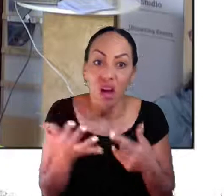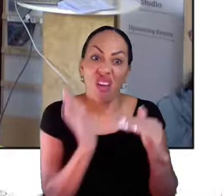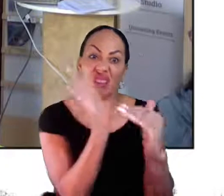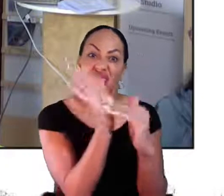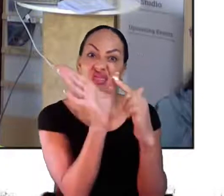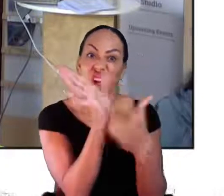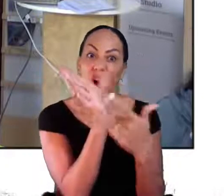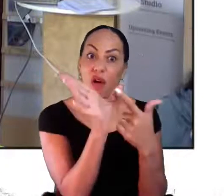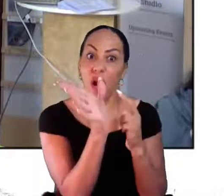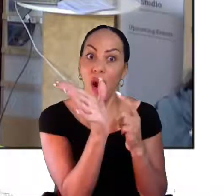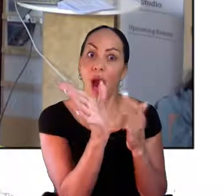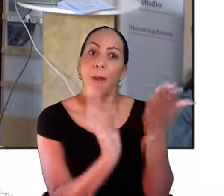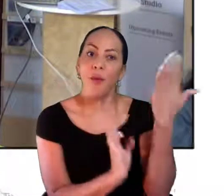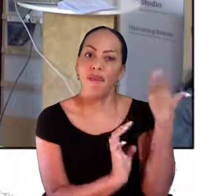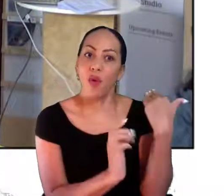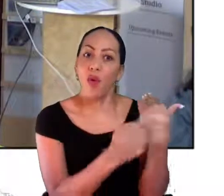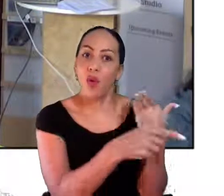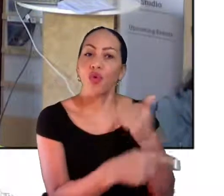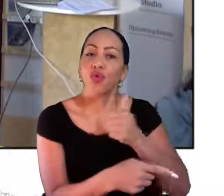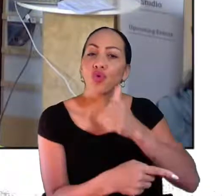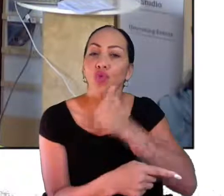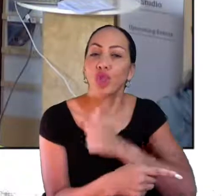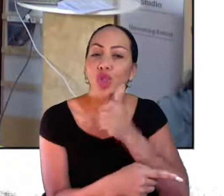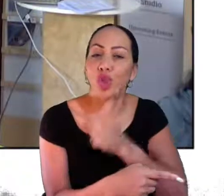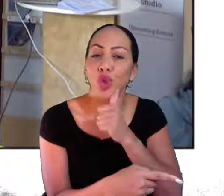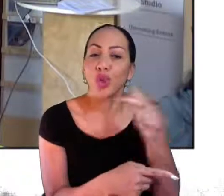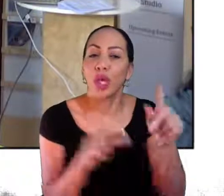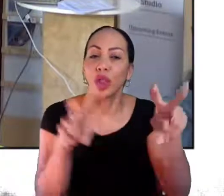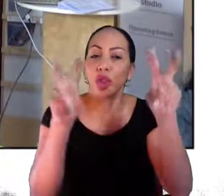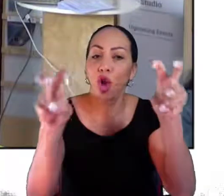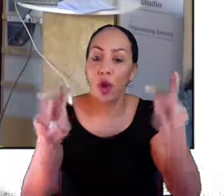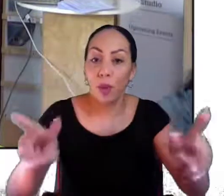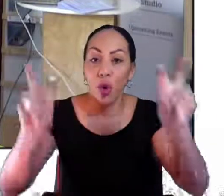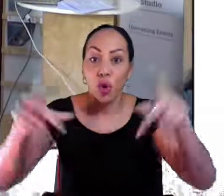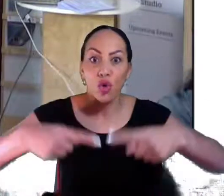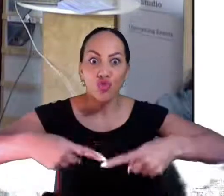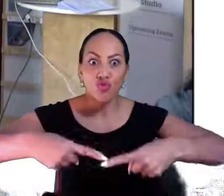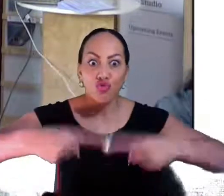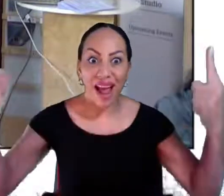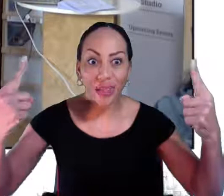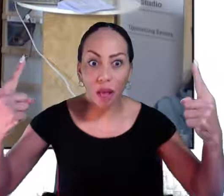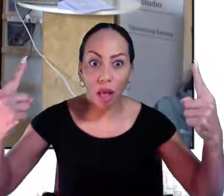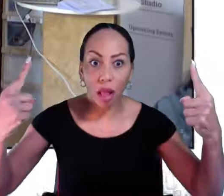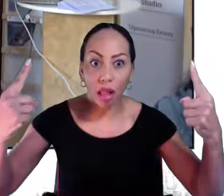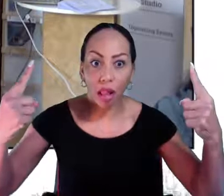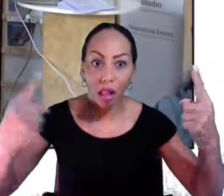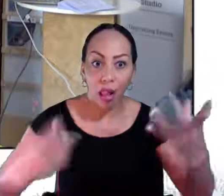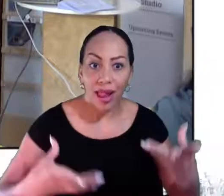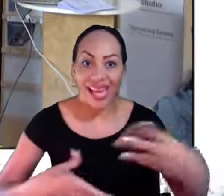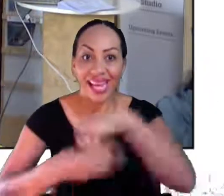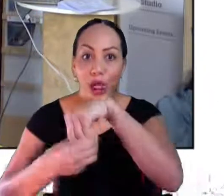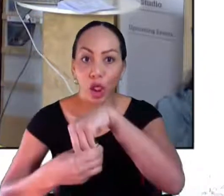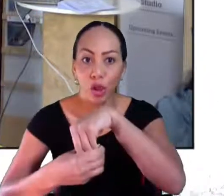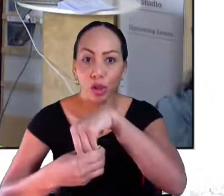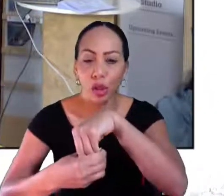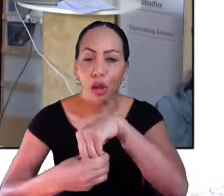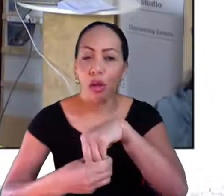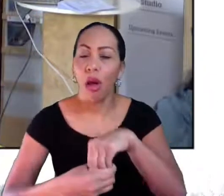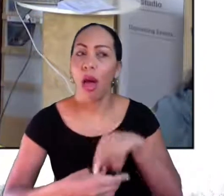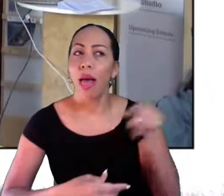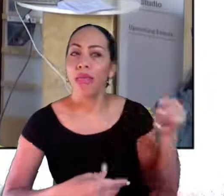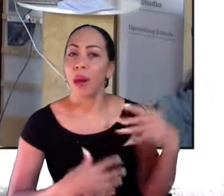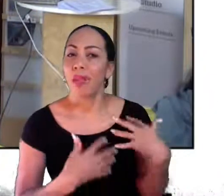Creative R&D, which is this idea of radical inclusion. And I thought it was a really interesting choice of language in that space, and especially in that moment in